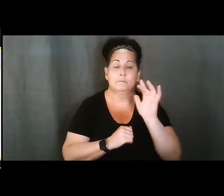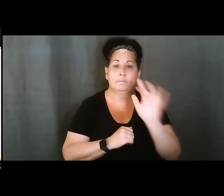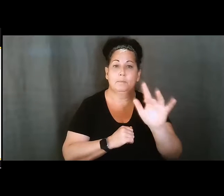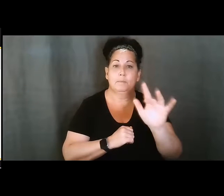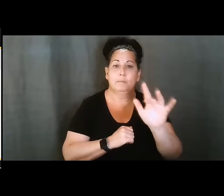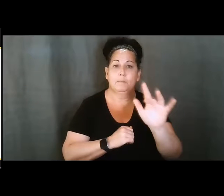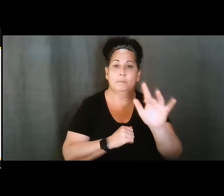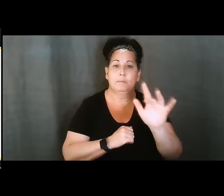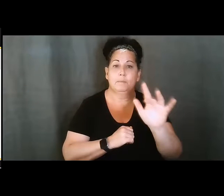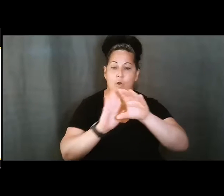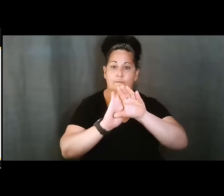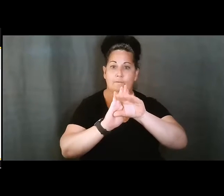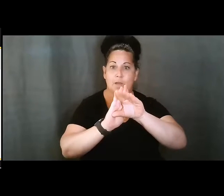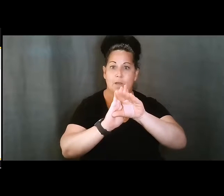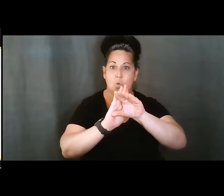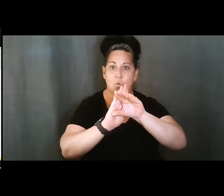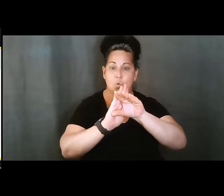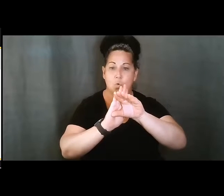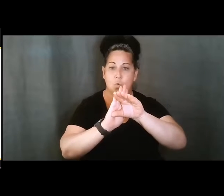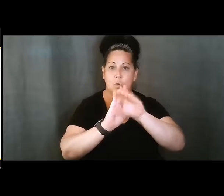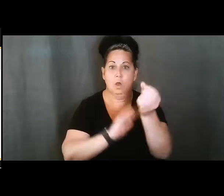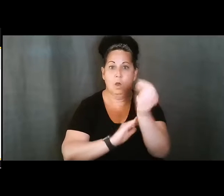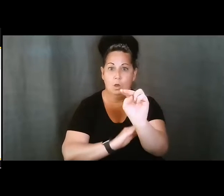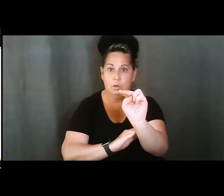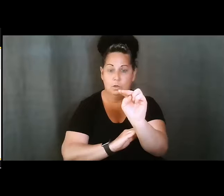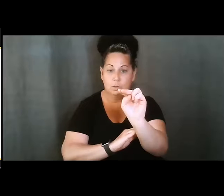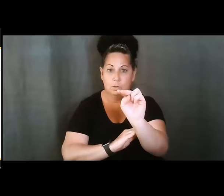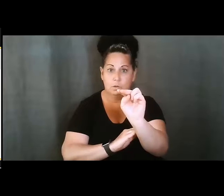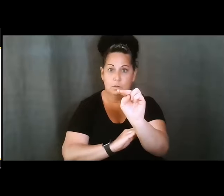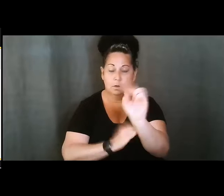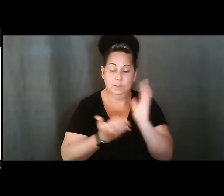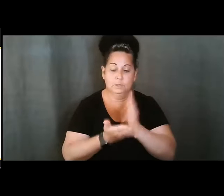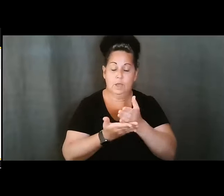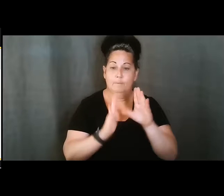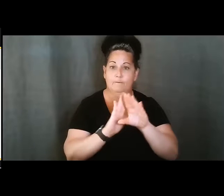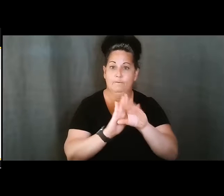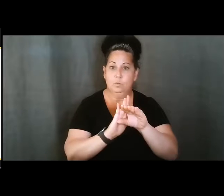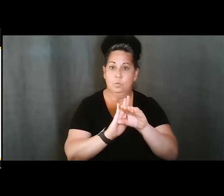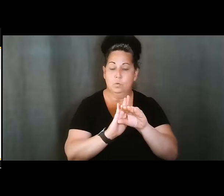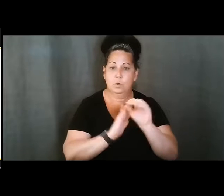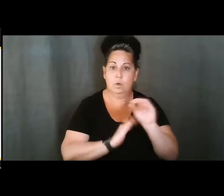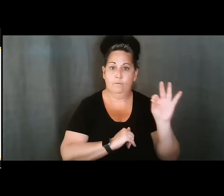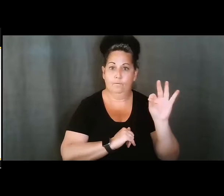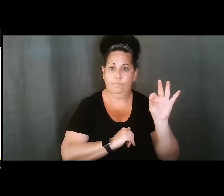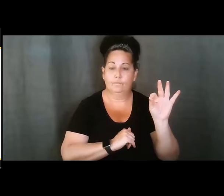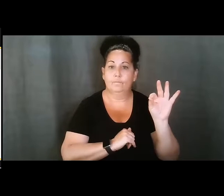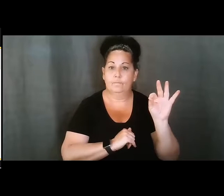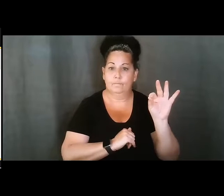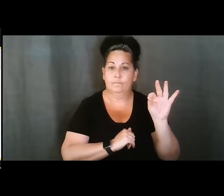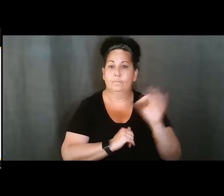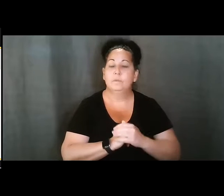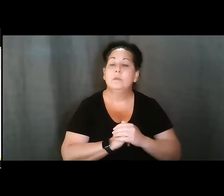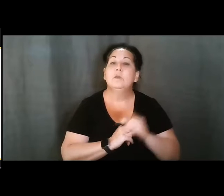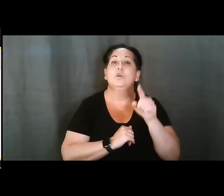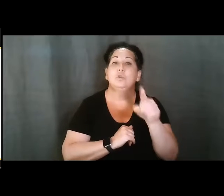icon to turn your camera on and the stop video to turn your camera off. You may have